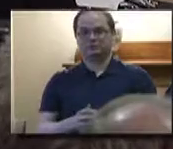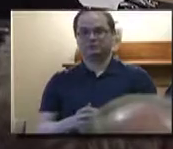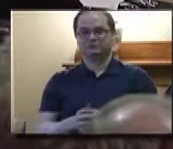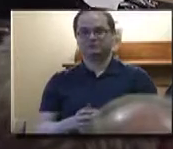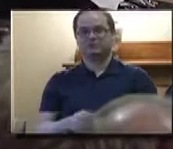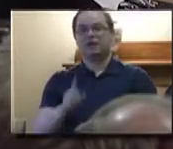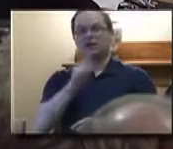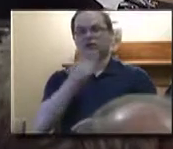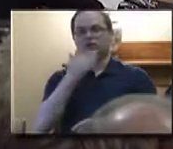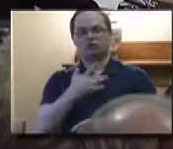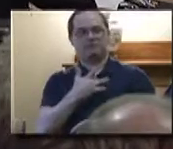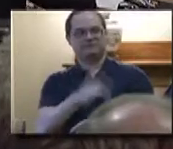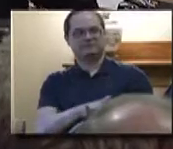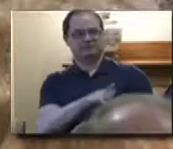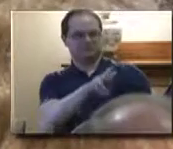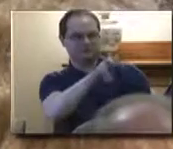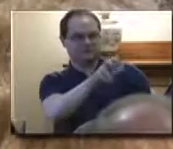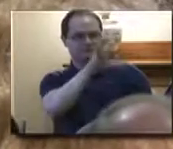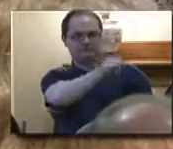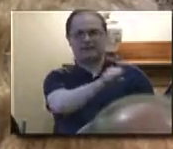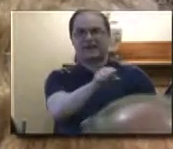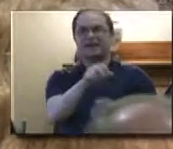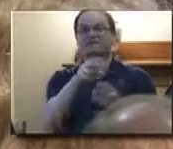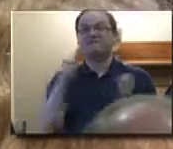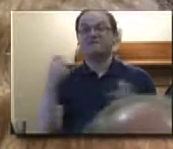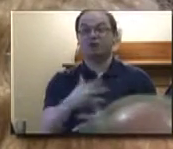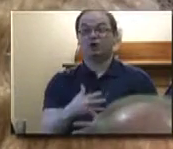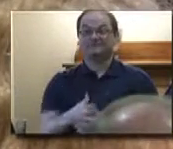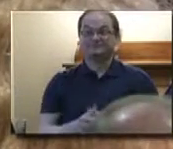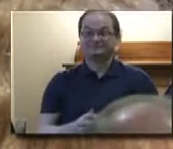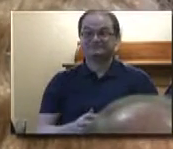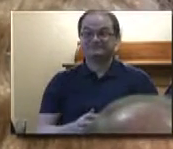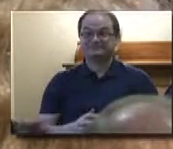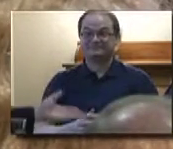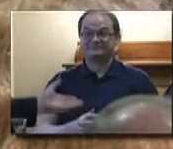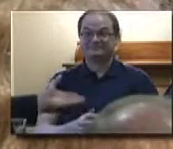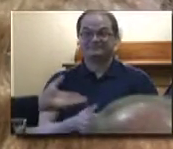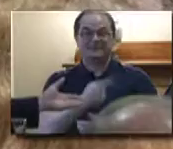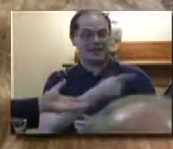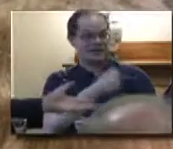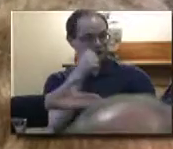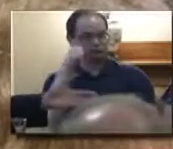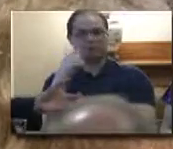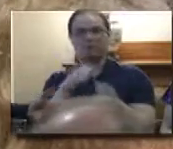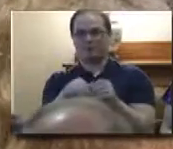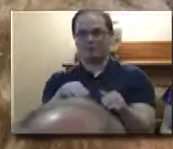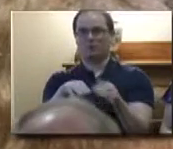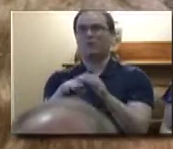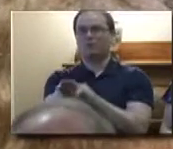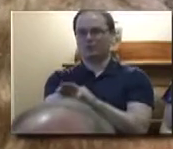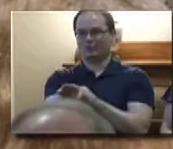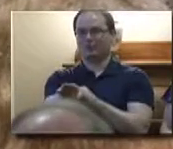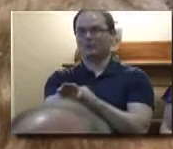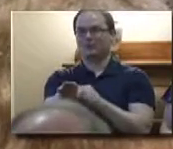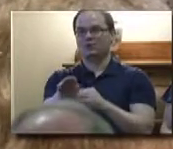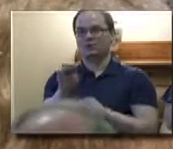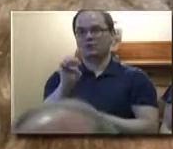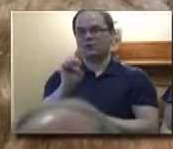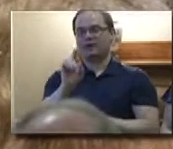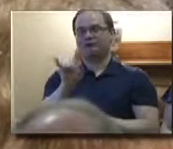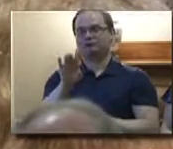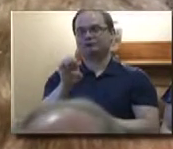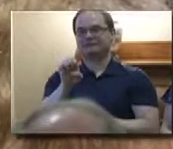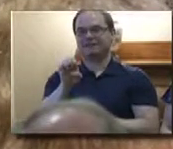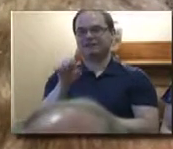are very good at sensing fear. And as you remember, when we walked through the exercise